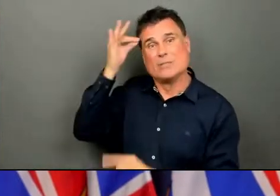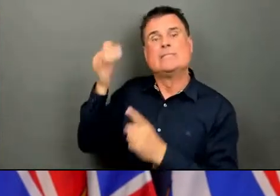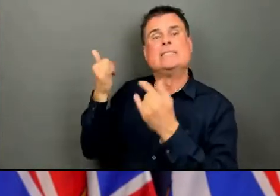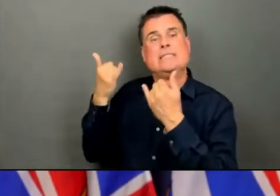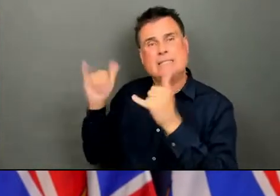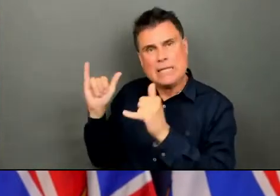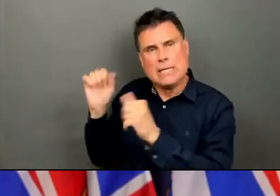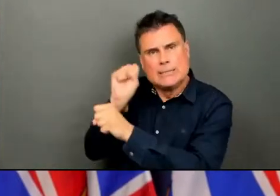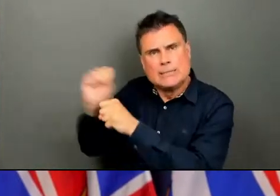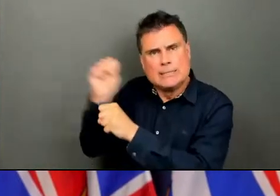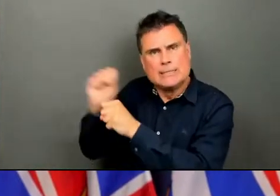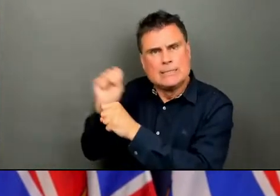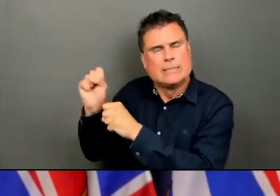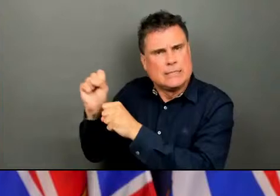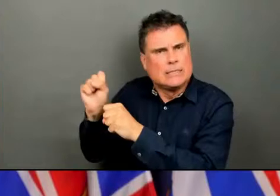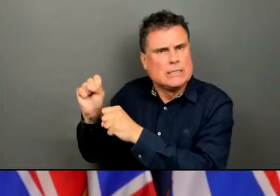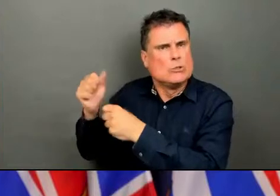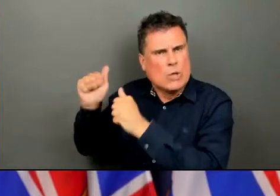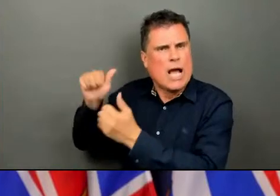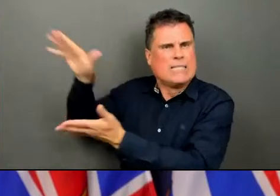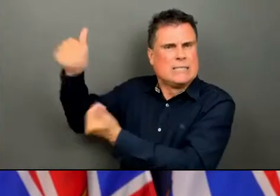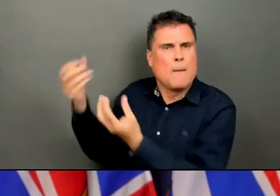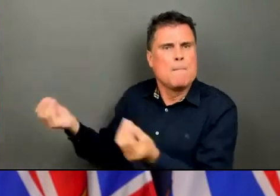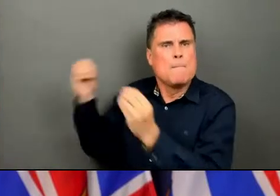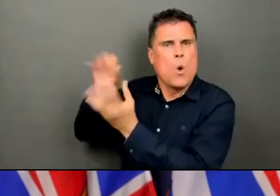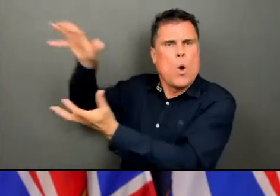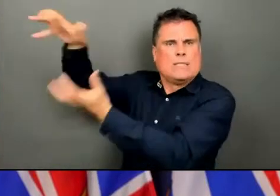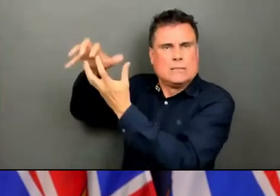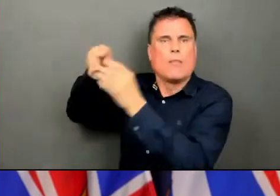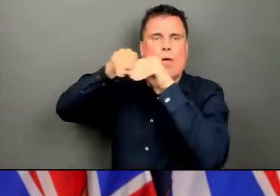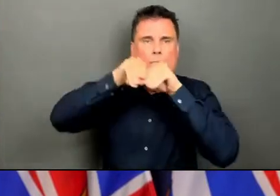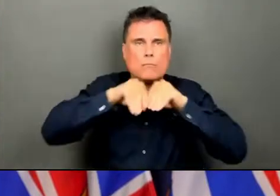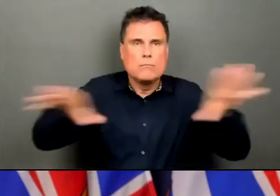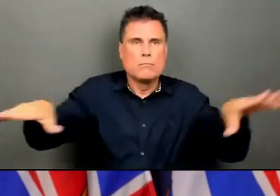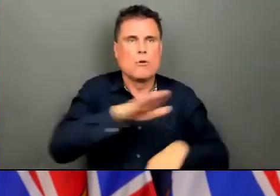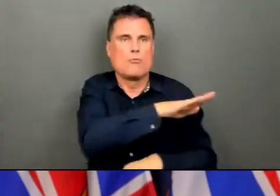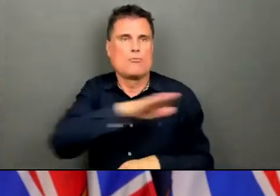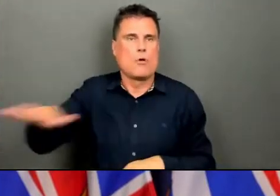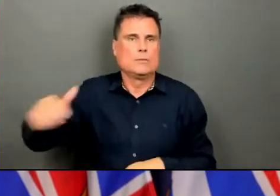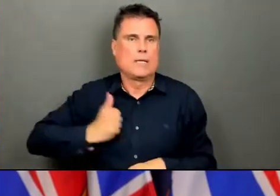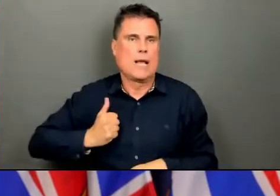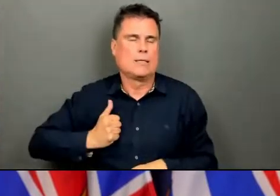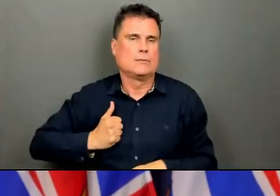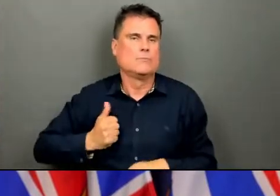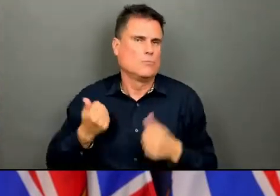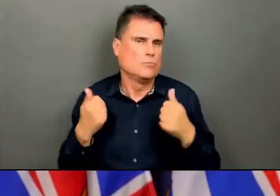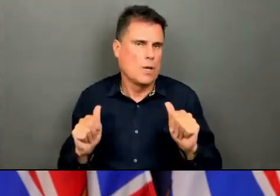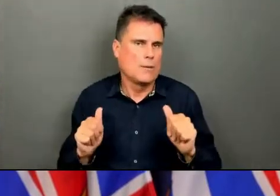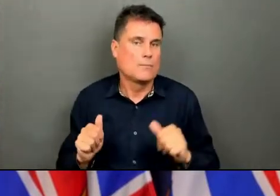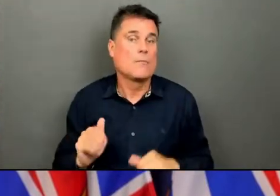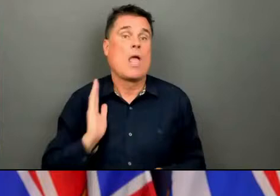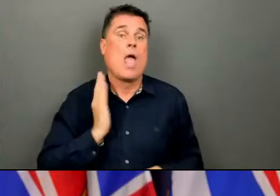to deliver vaccine to BC, and that our job consistently is adapt to that. As you